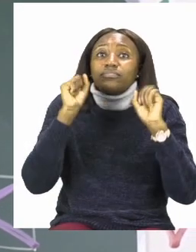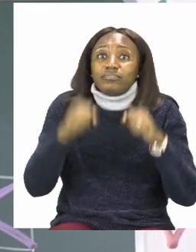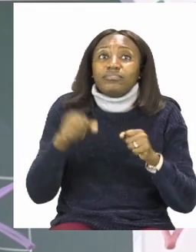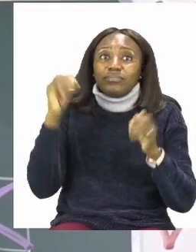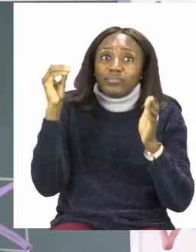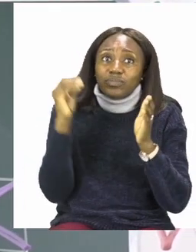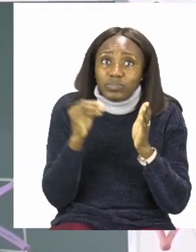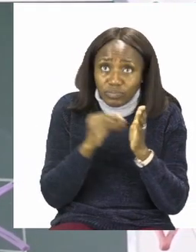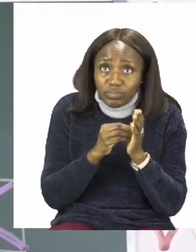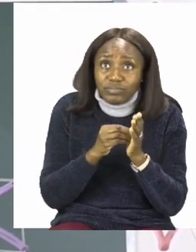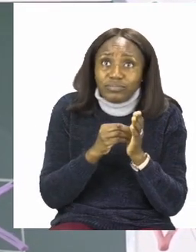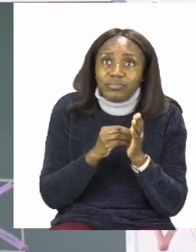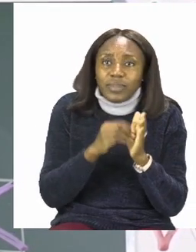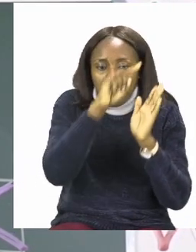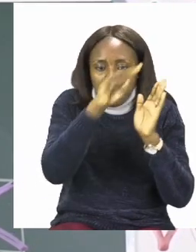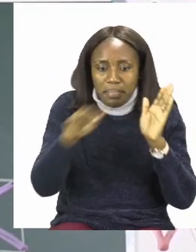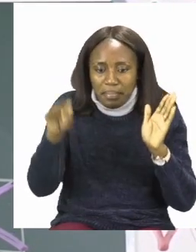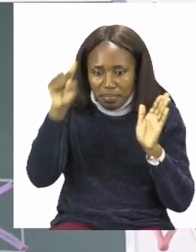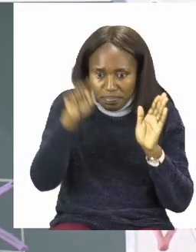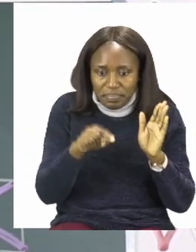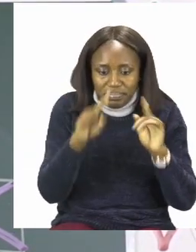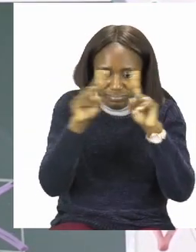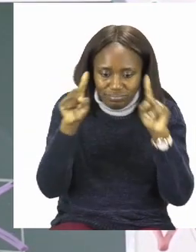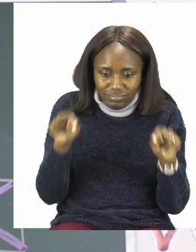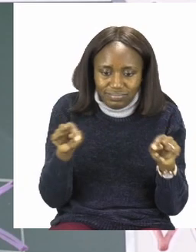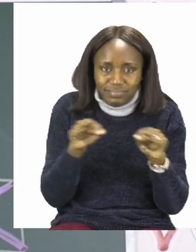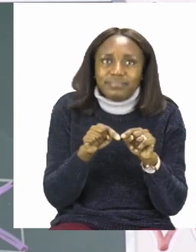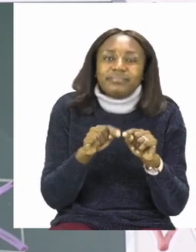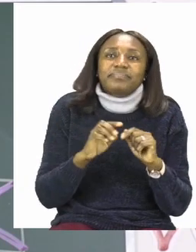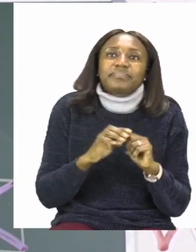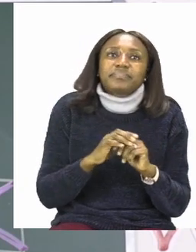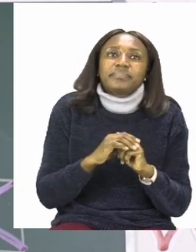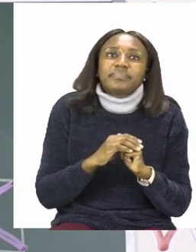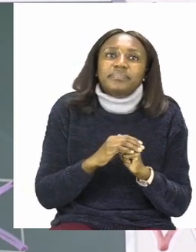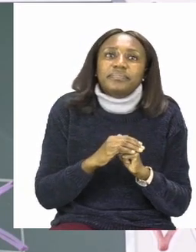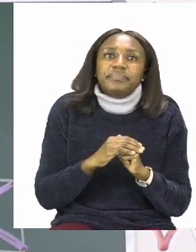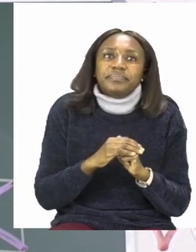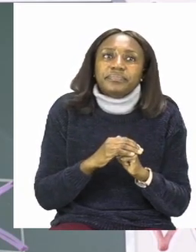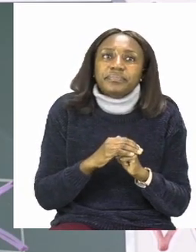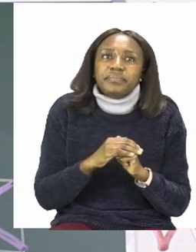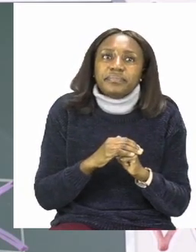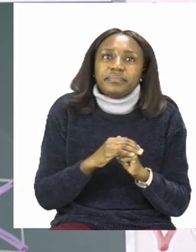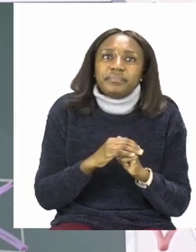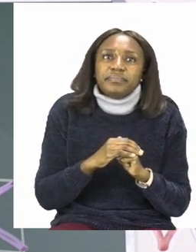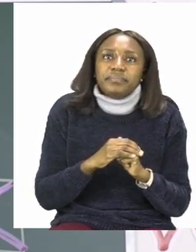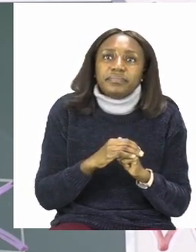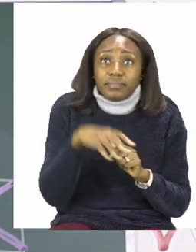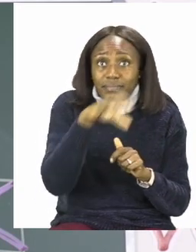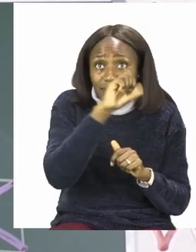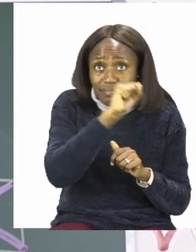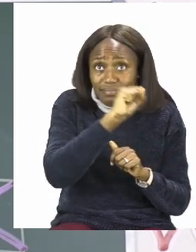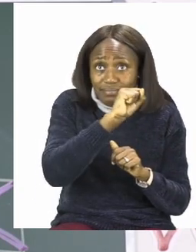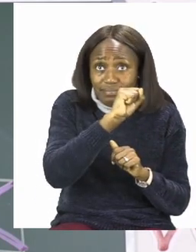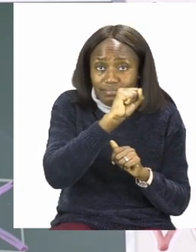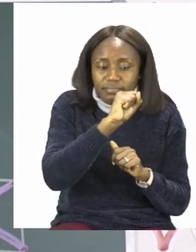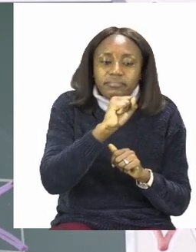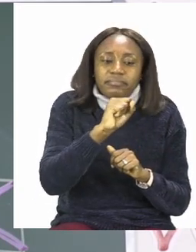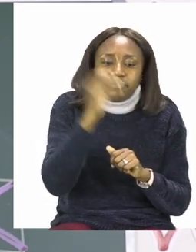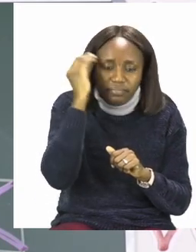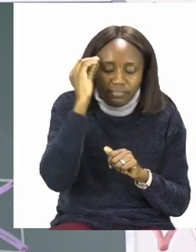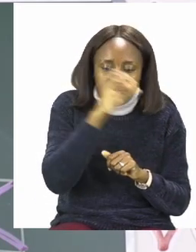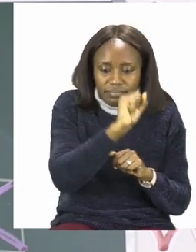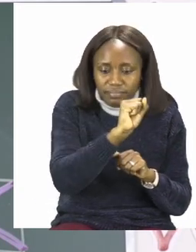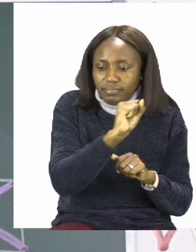an ordinary sentence, then you are going to find the box that has an S next to it, and you're also going to